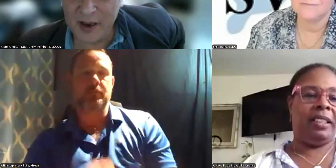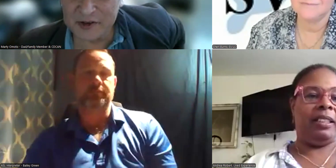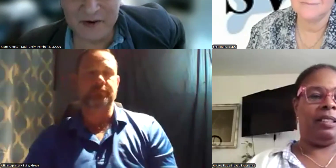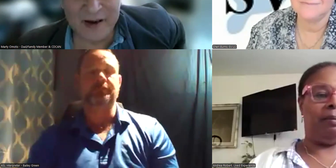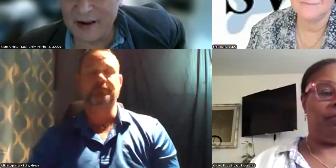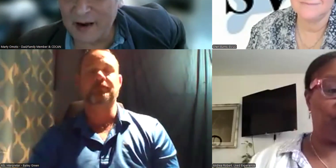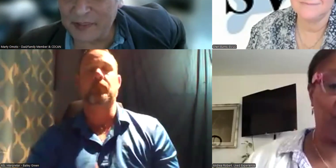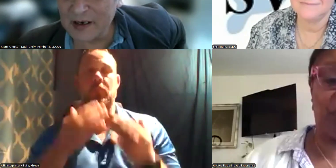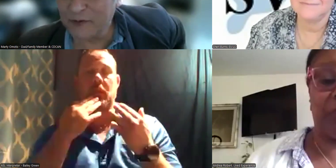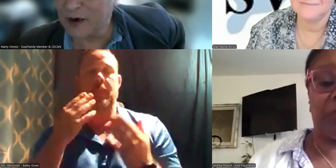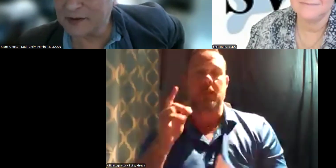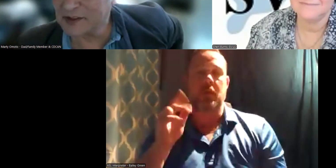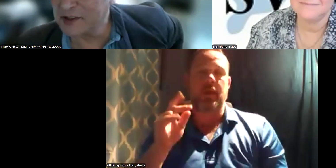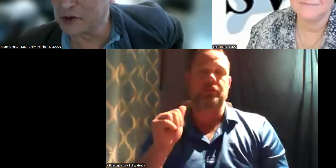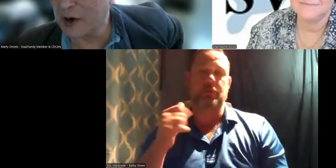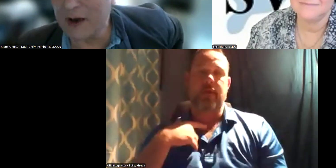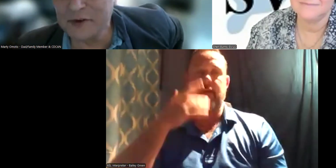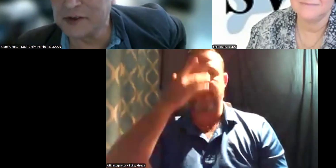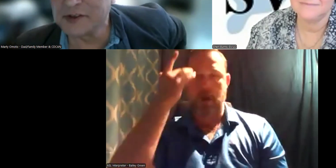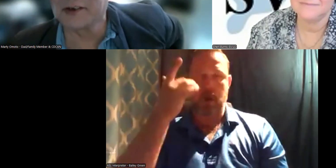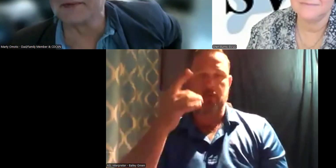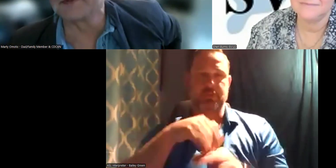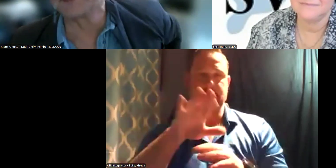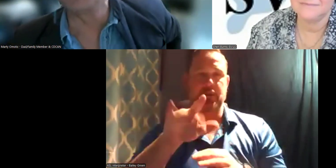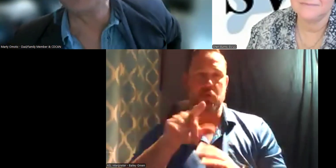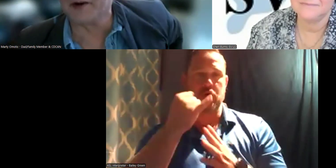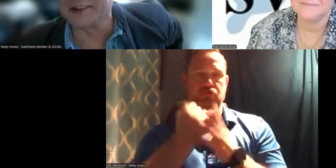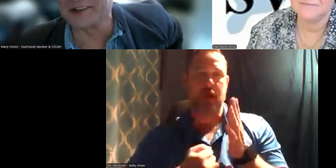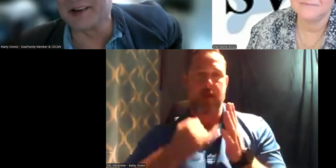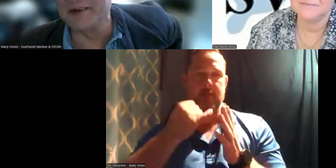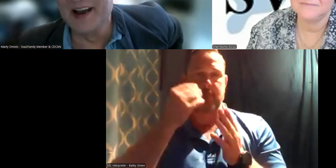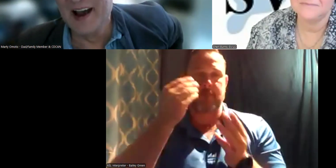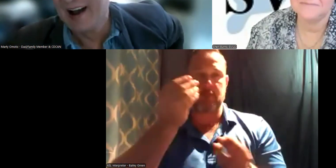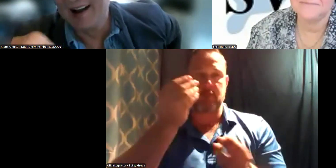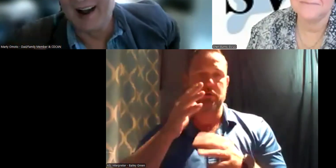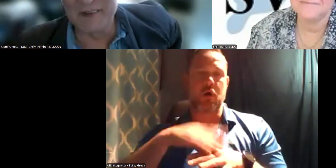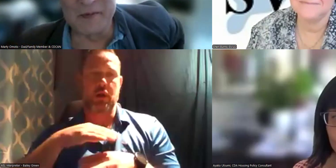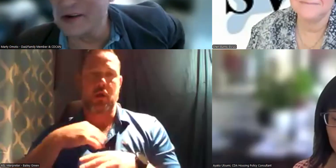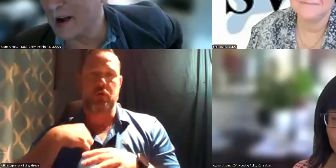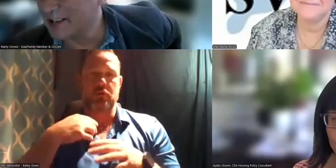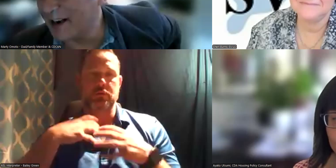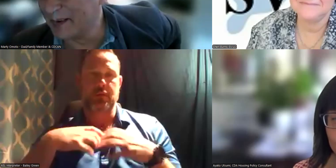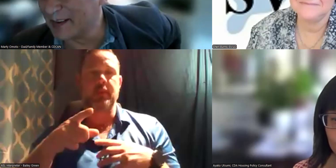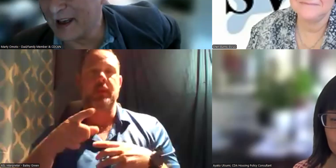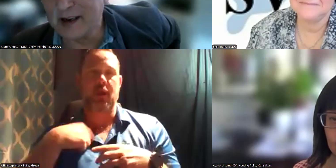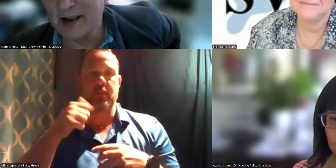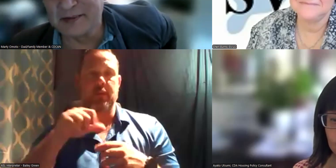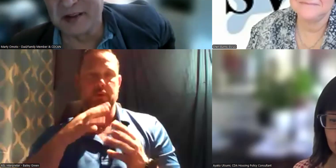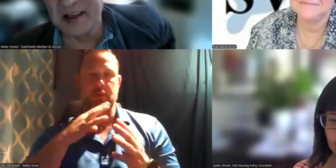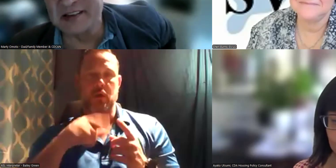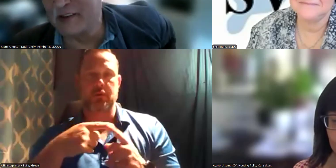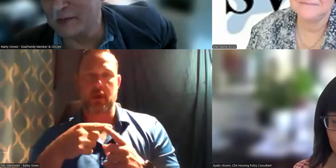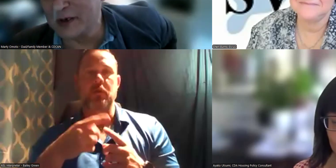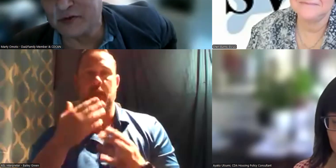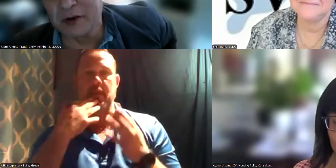thank you, Andrea. And I think I forgot to send your draft notice to be on our subcommittee. I remember you and I talked about,